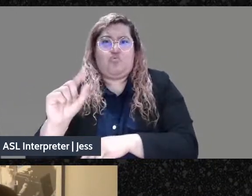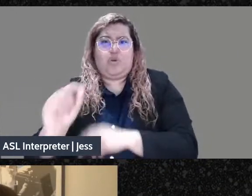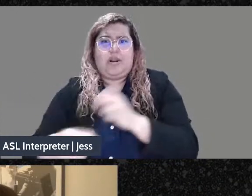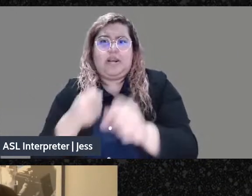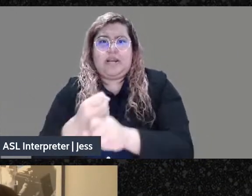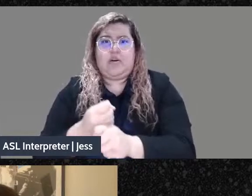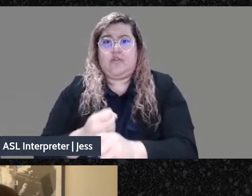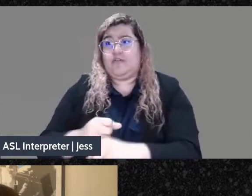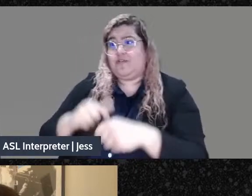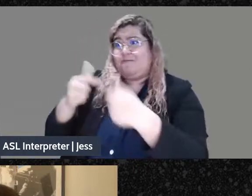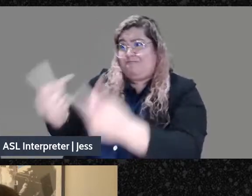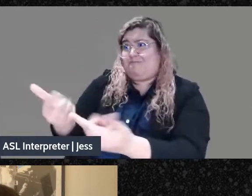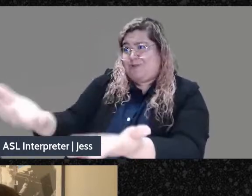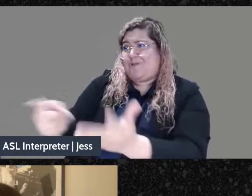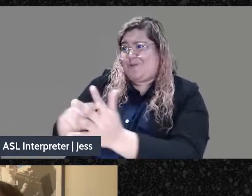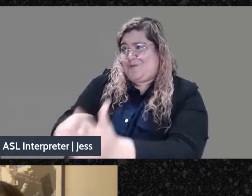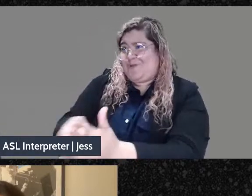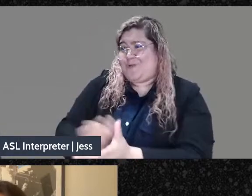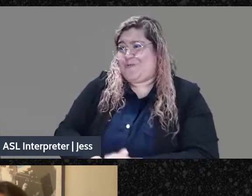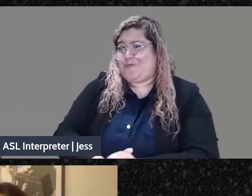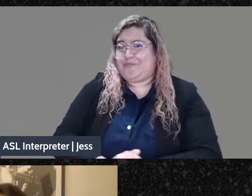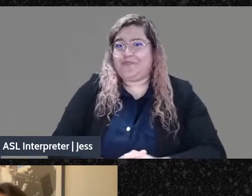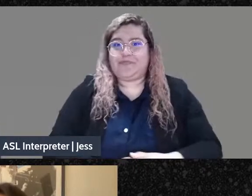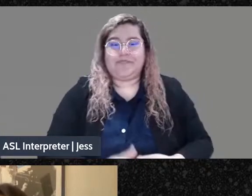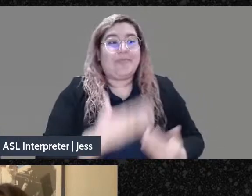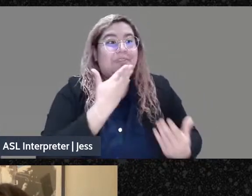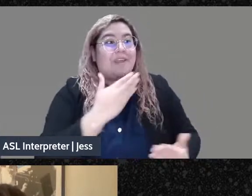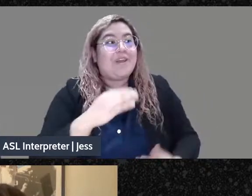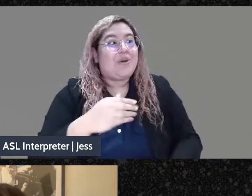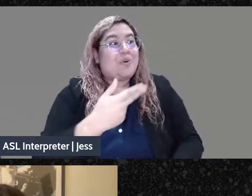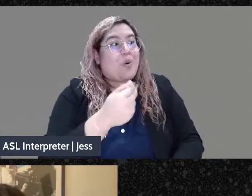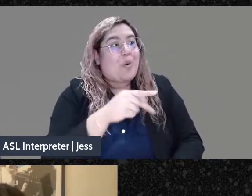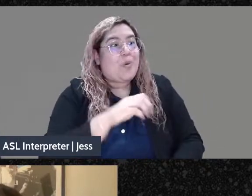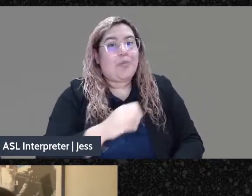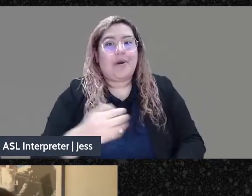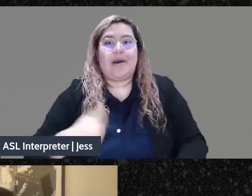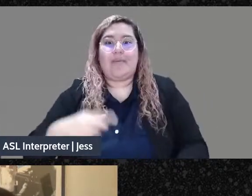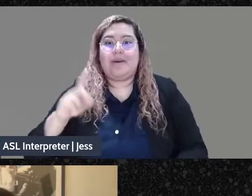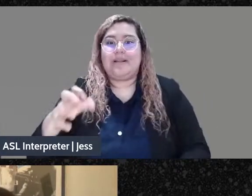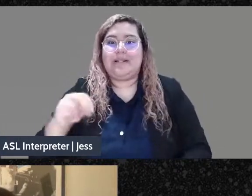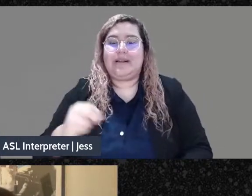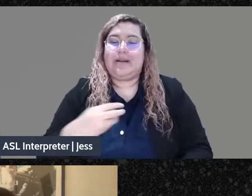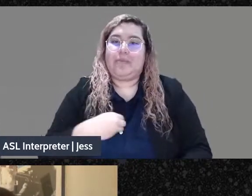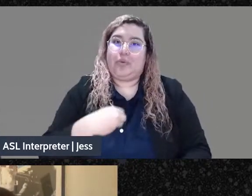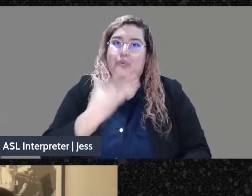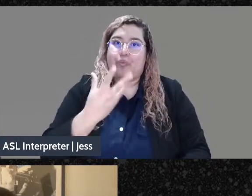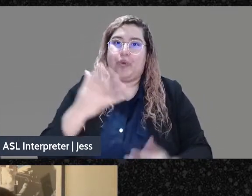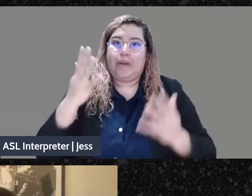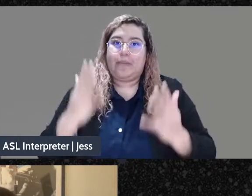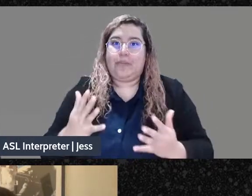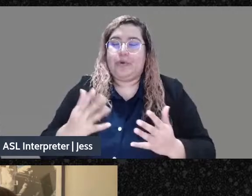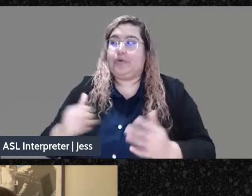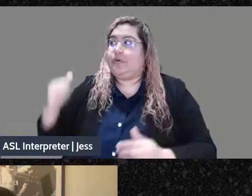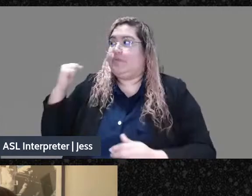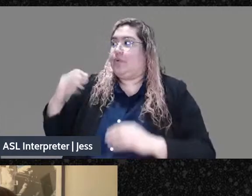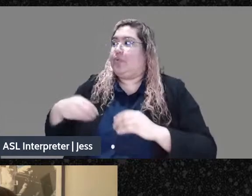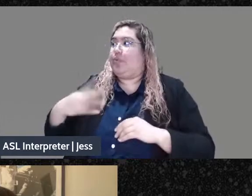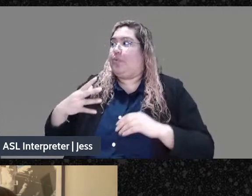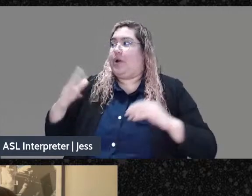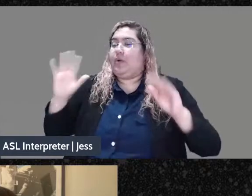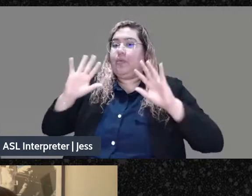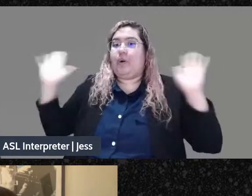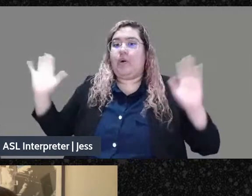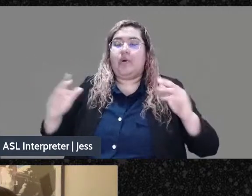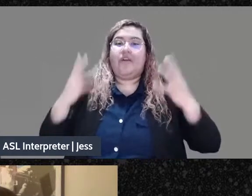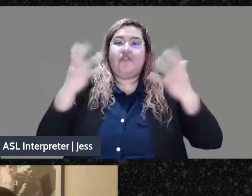Thanks so much, Hope. I'm Dean. I'm a white person sitting in front of a white wall. I have dark hair and a